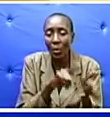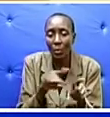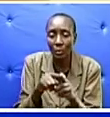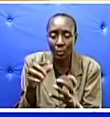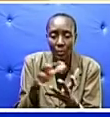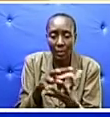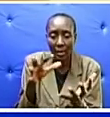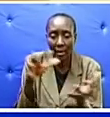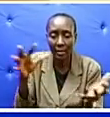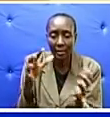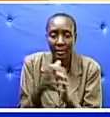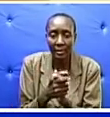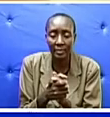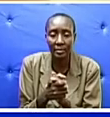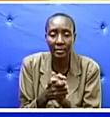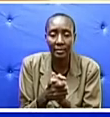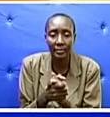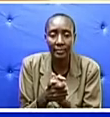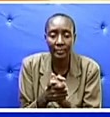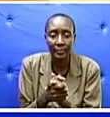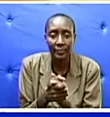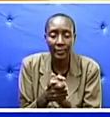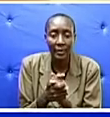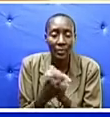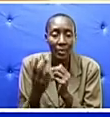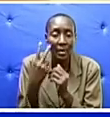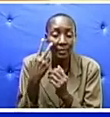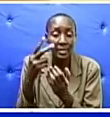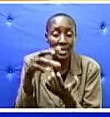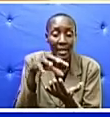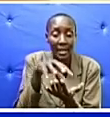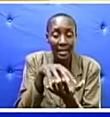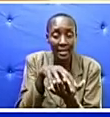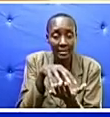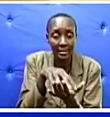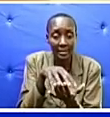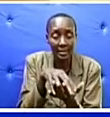well, we have seen scenarios where